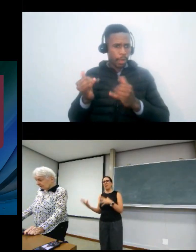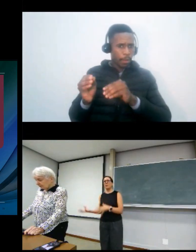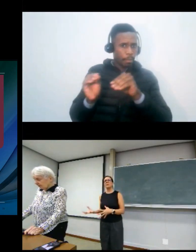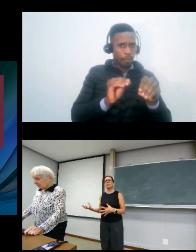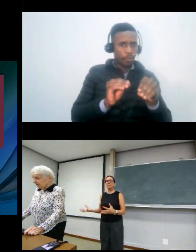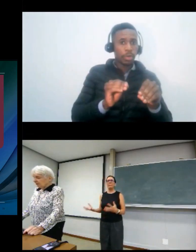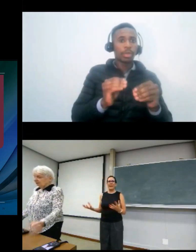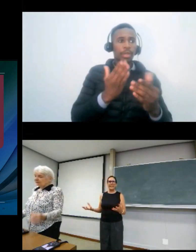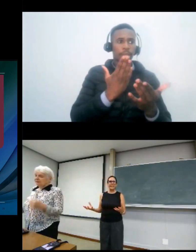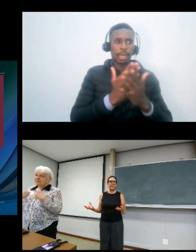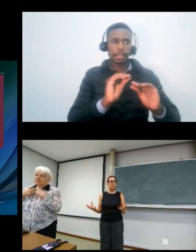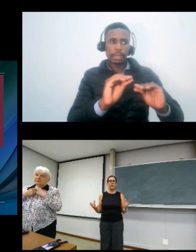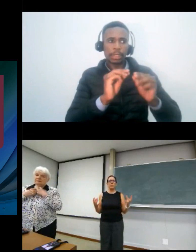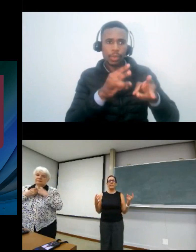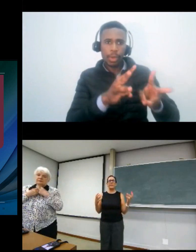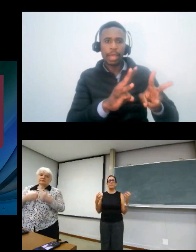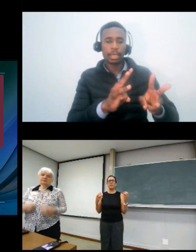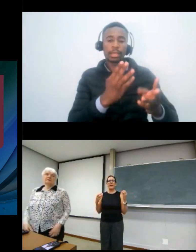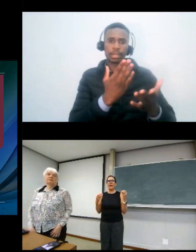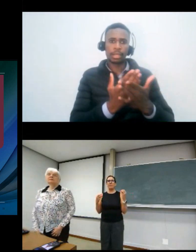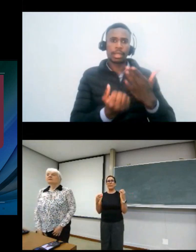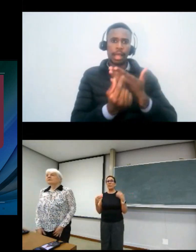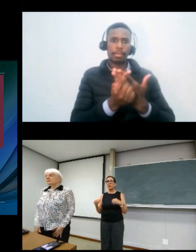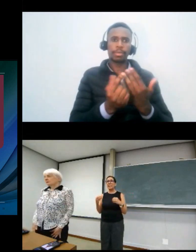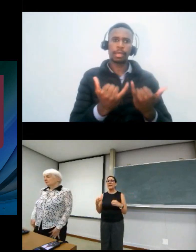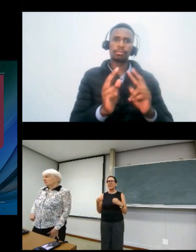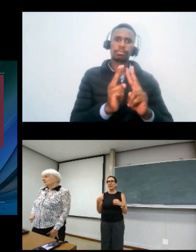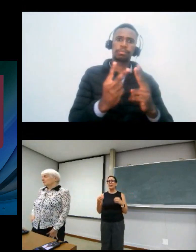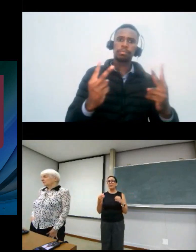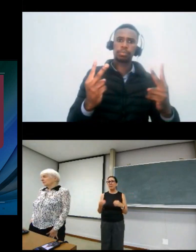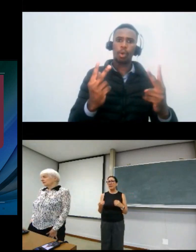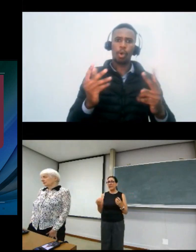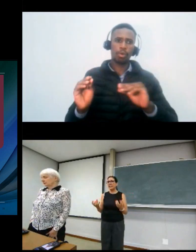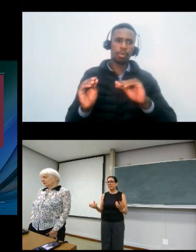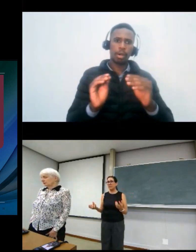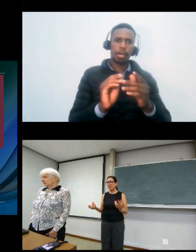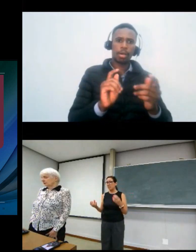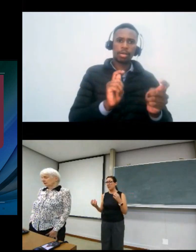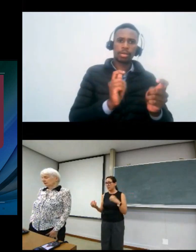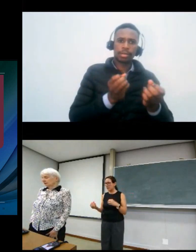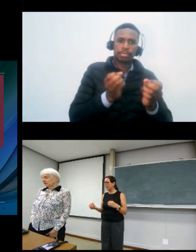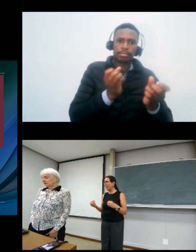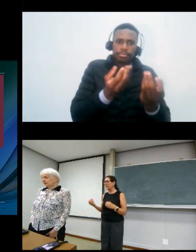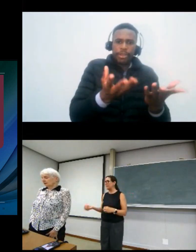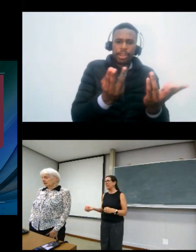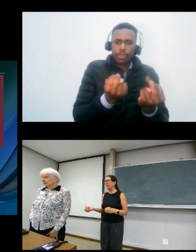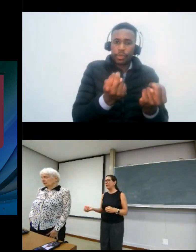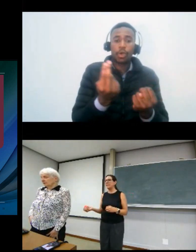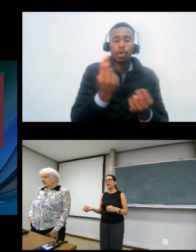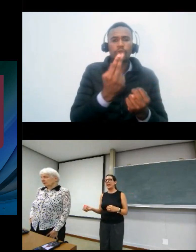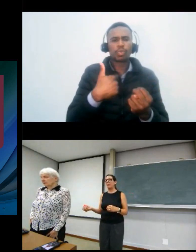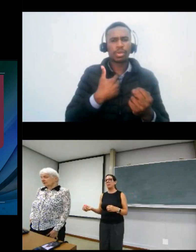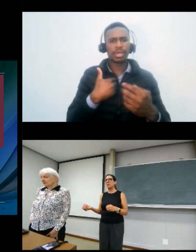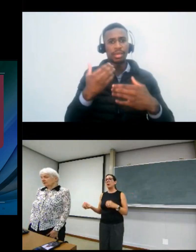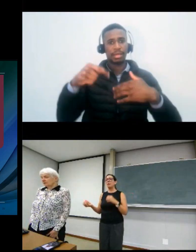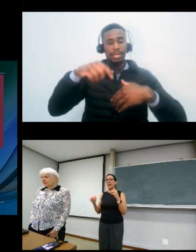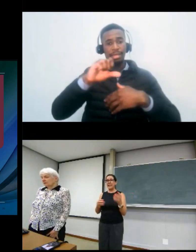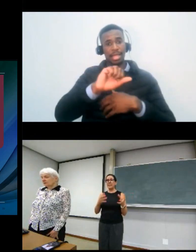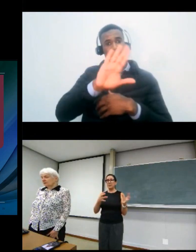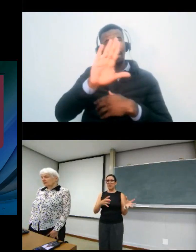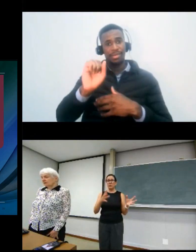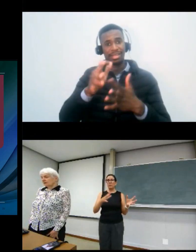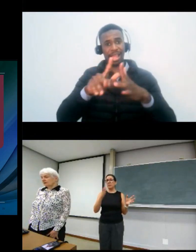the biggest problems we've faced when we have been looking at lexical variation, specifically in South African Sign